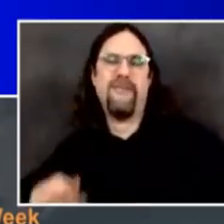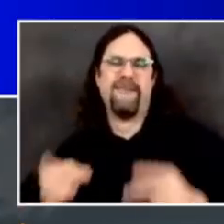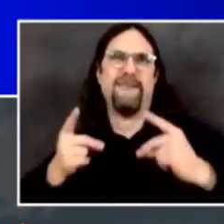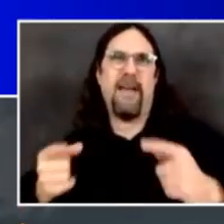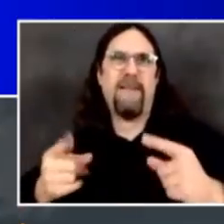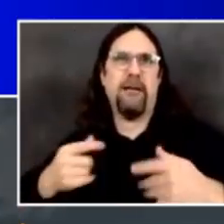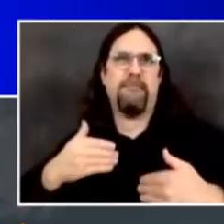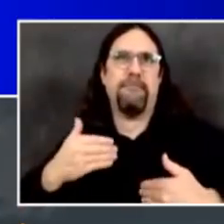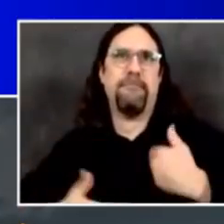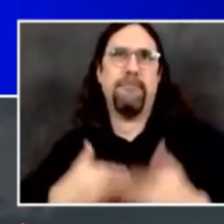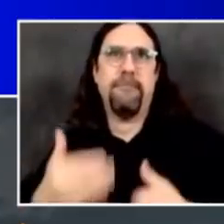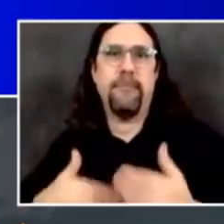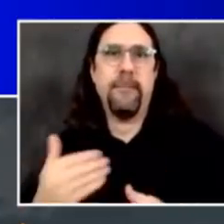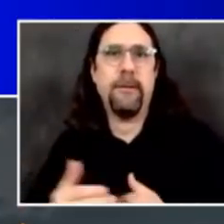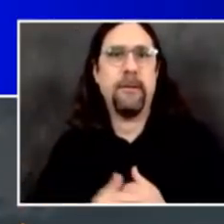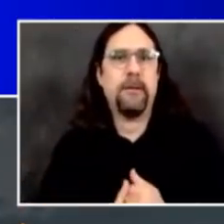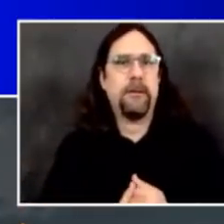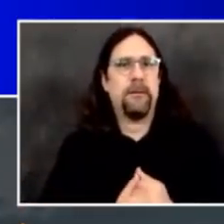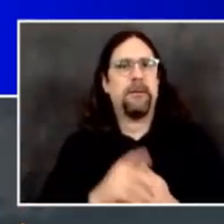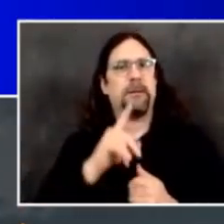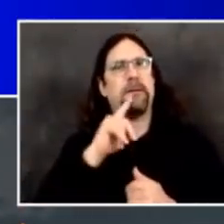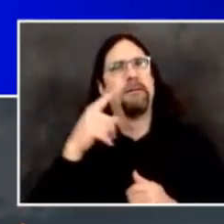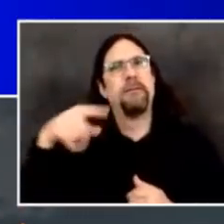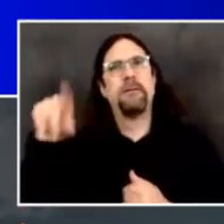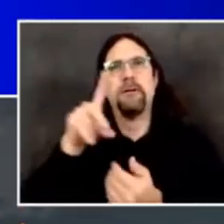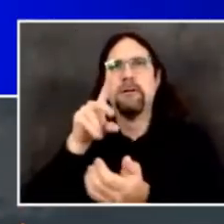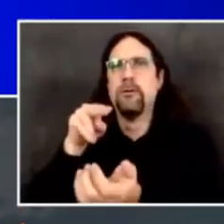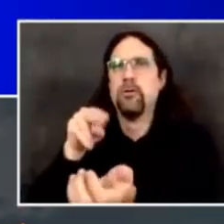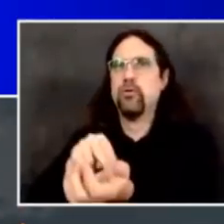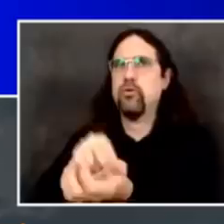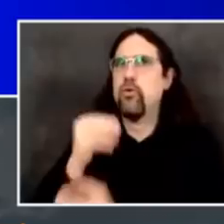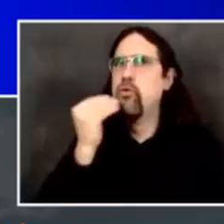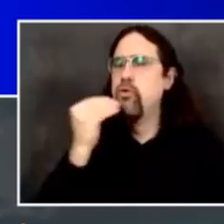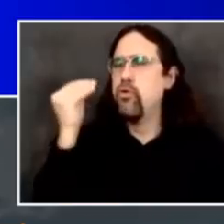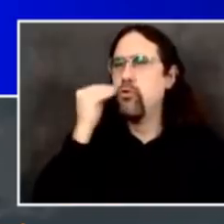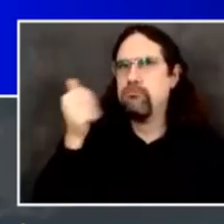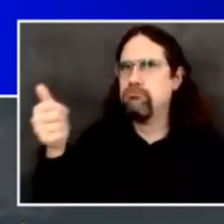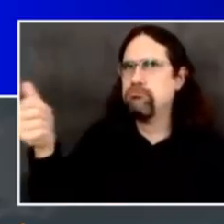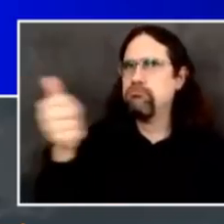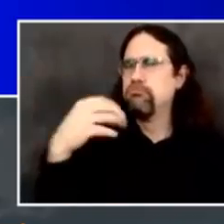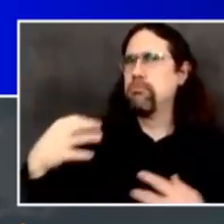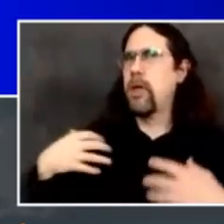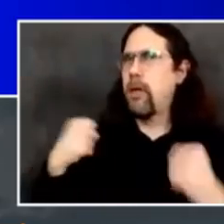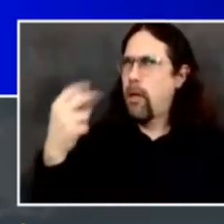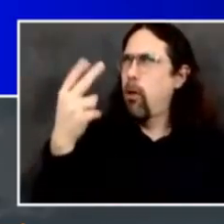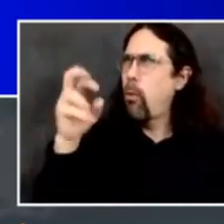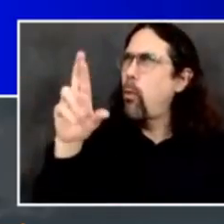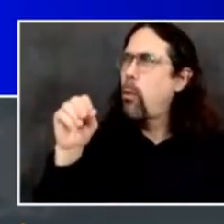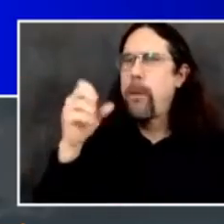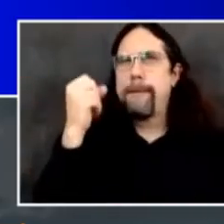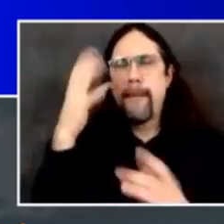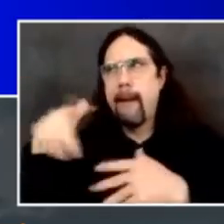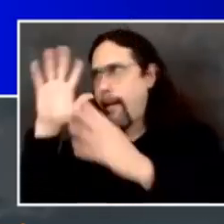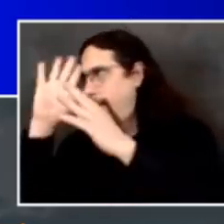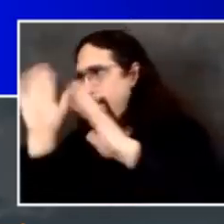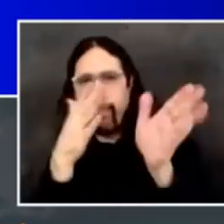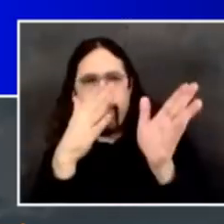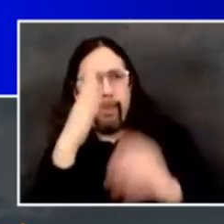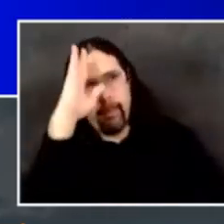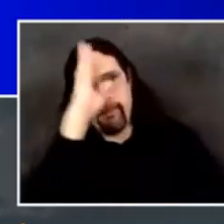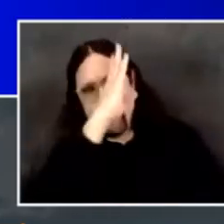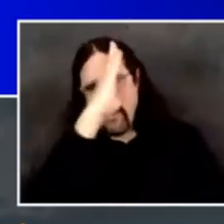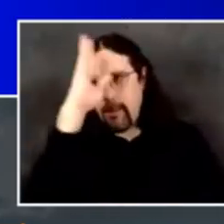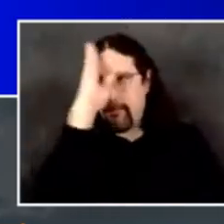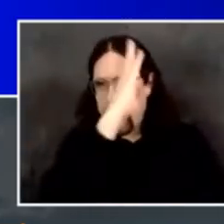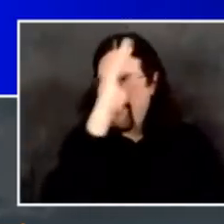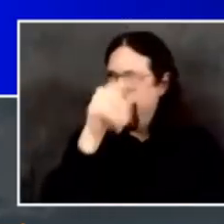there don't get as much attention. They need support too. We've come to see very, very painful things